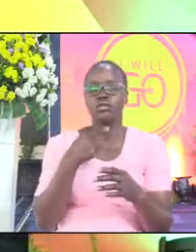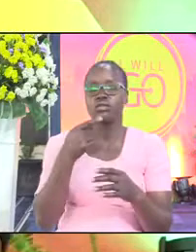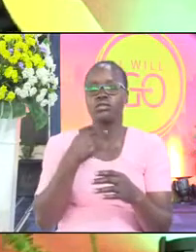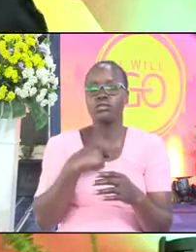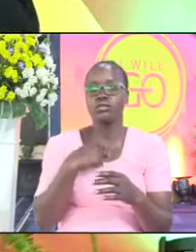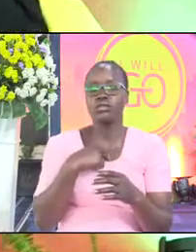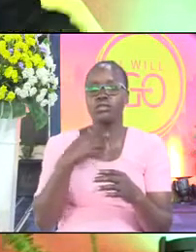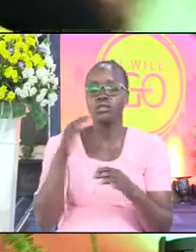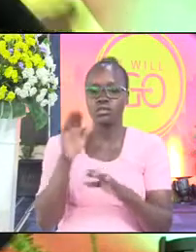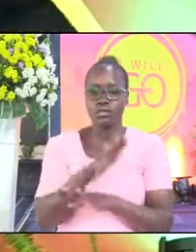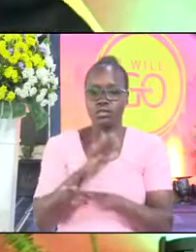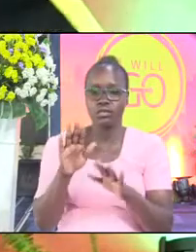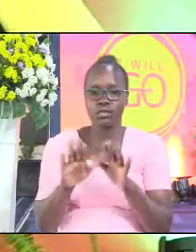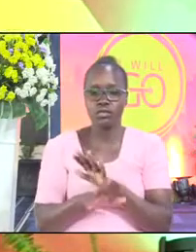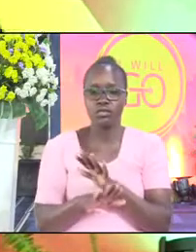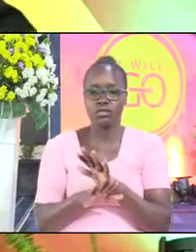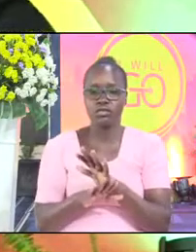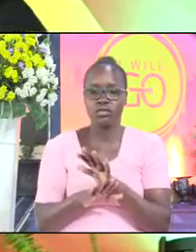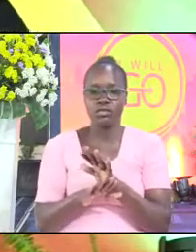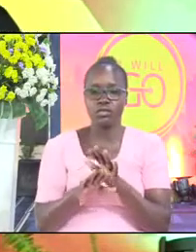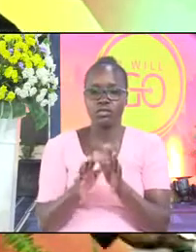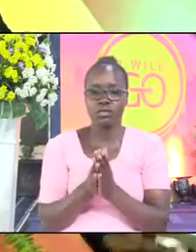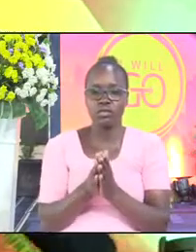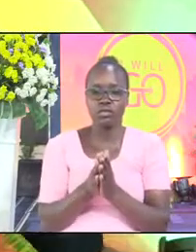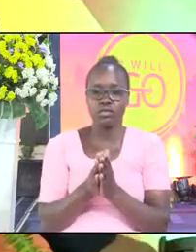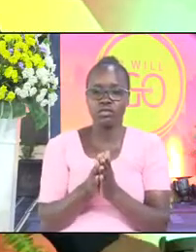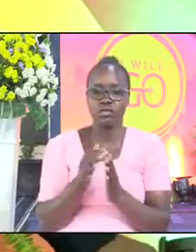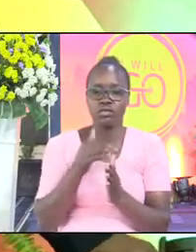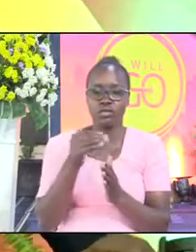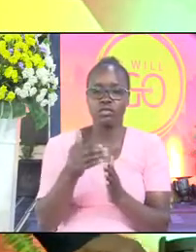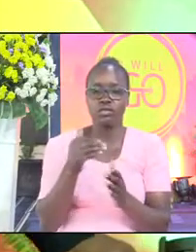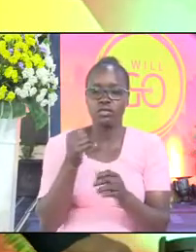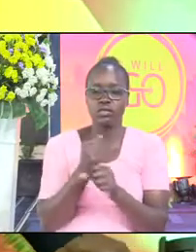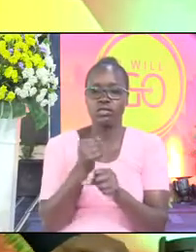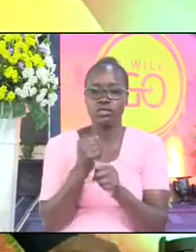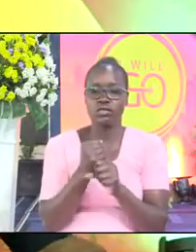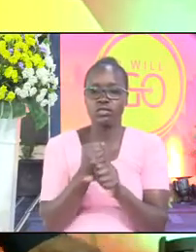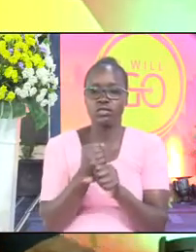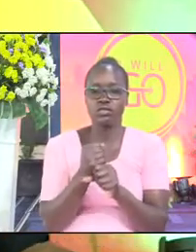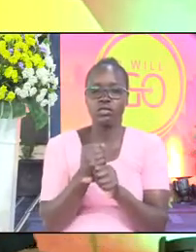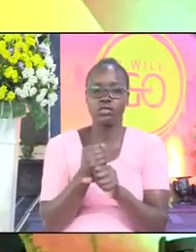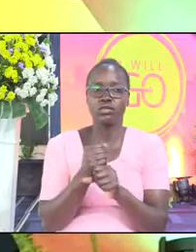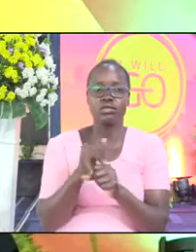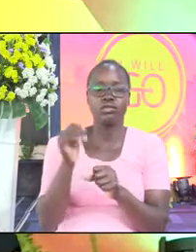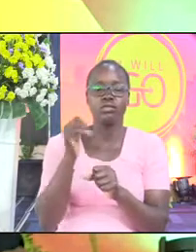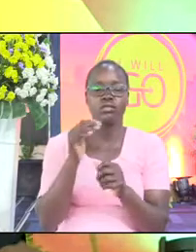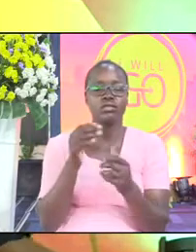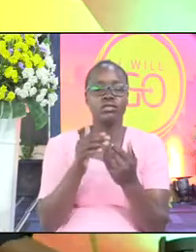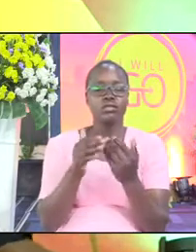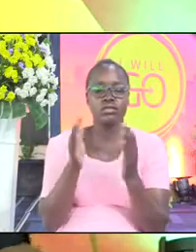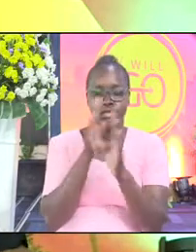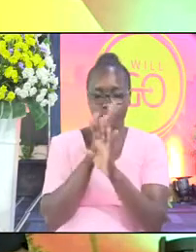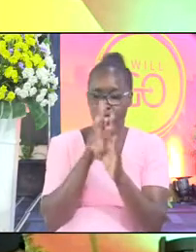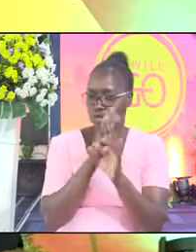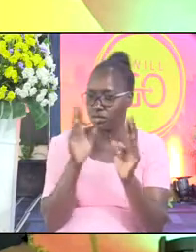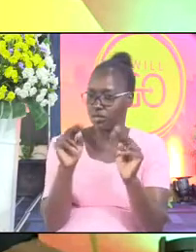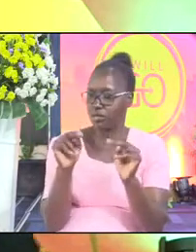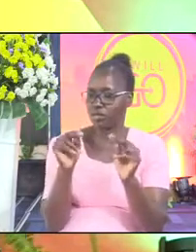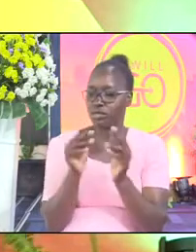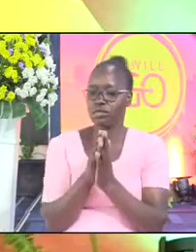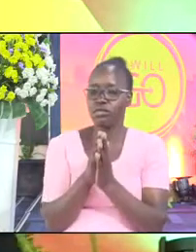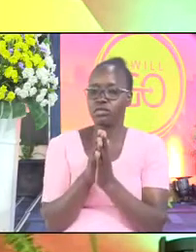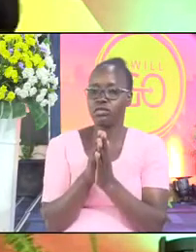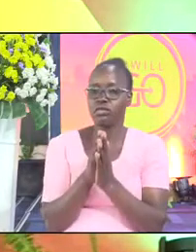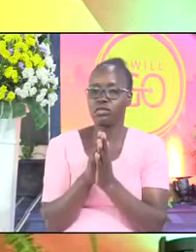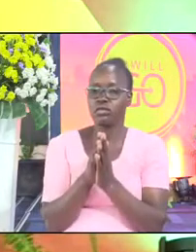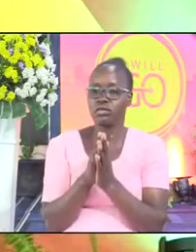me everything that I ever did." He didn't cover up, and he didn't